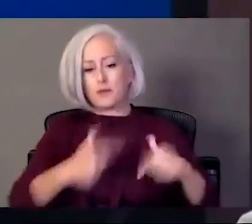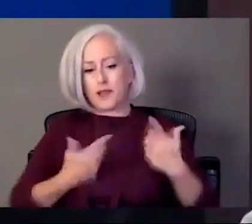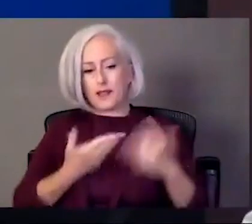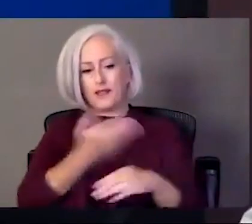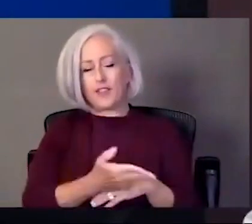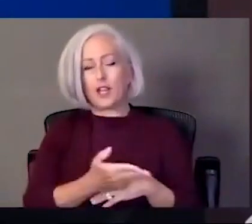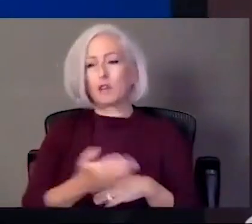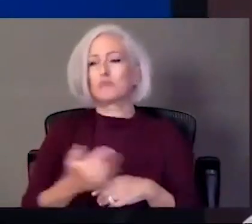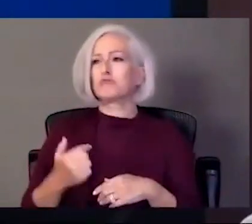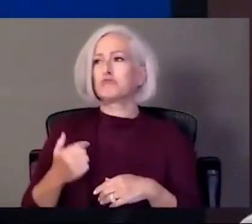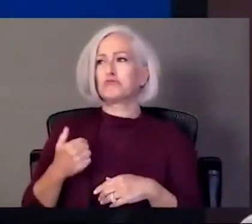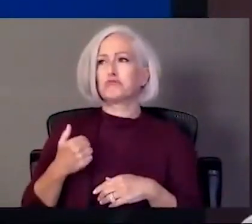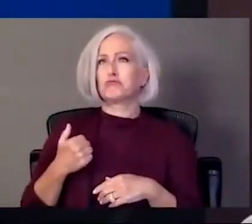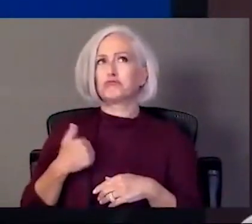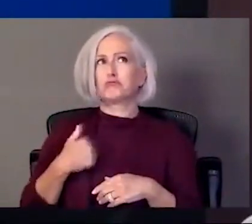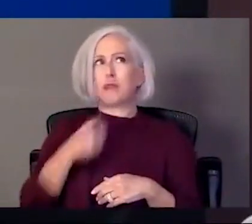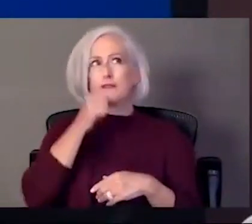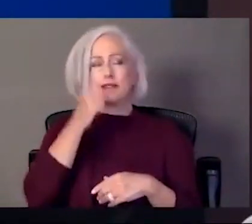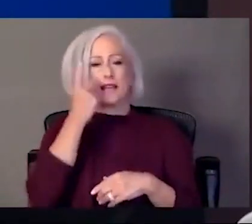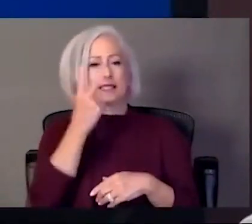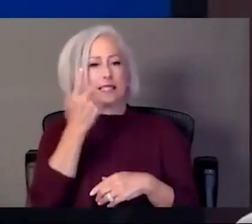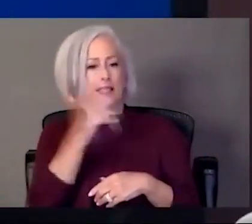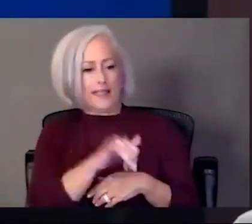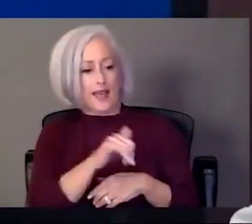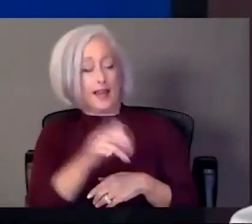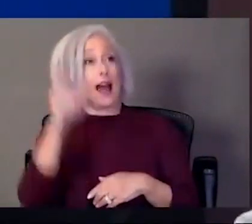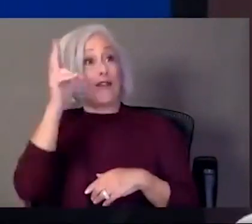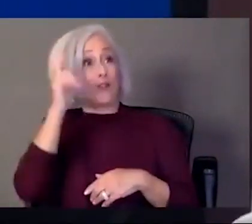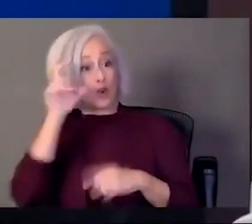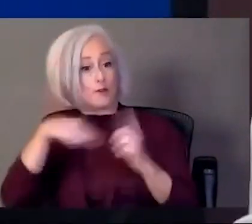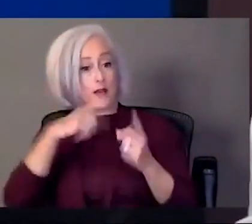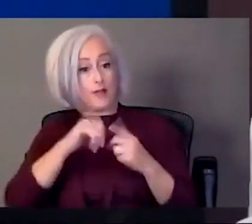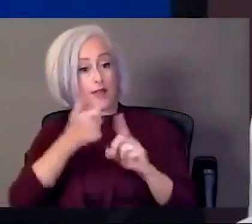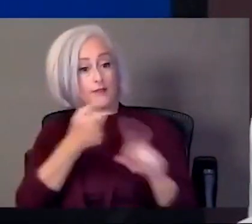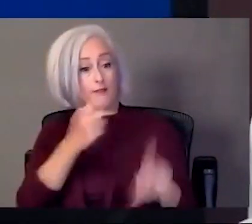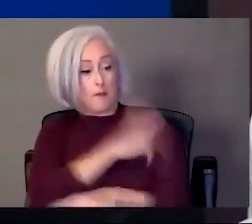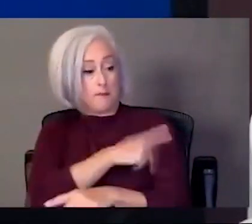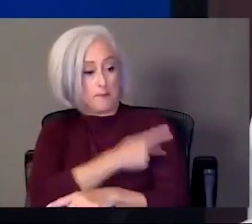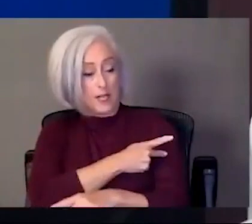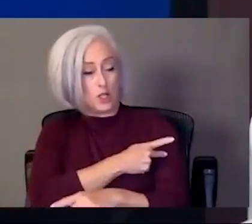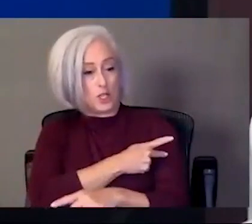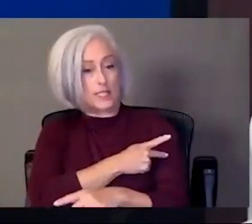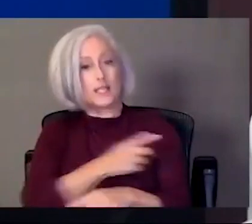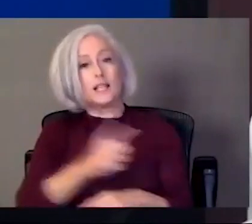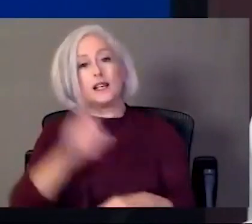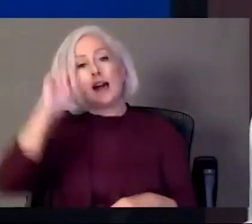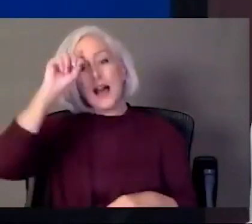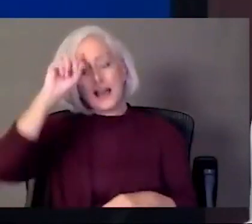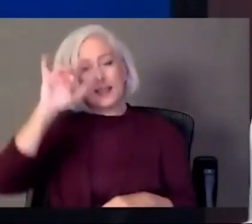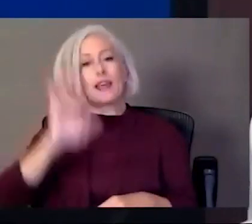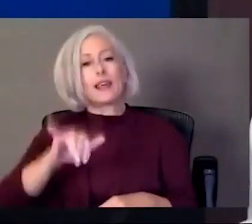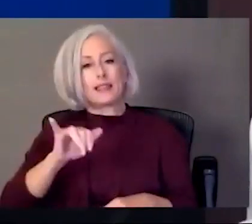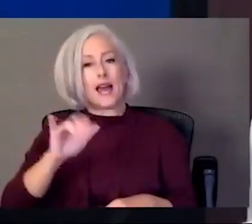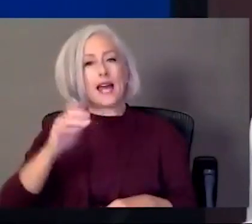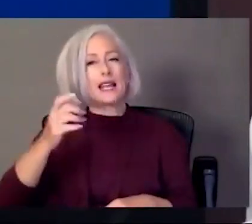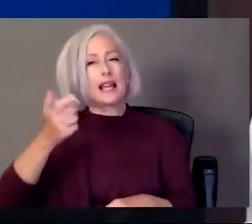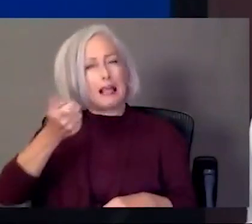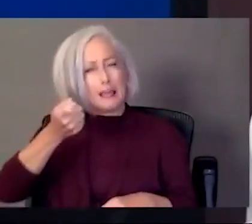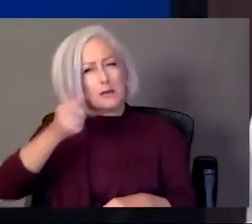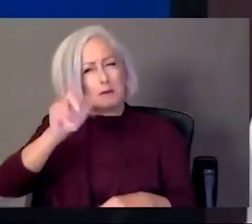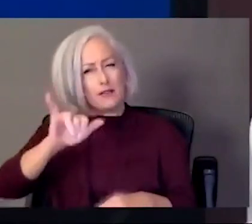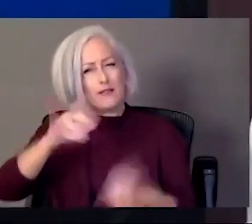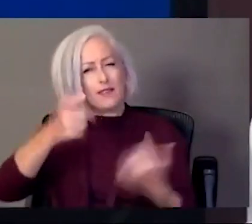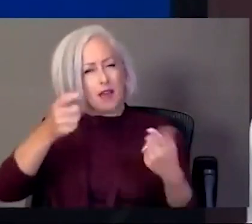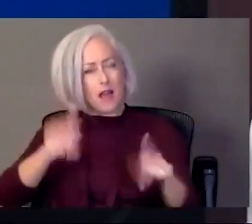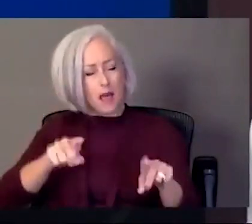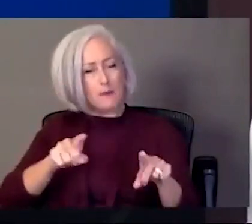anything about it written. I've certainly heard about it from my patients, and I think that there is a little bit of that going on. And